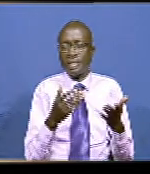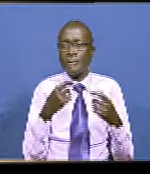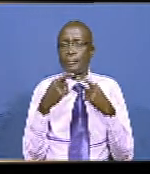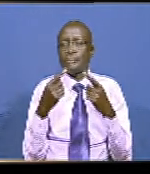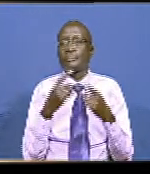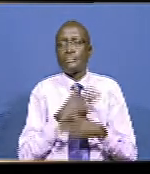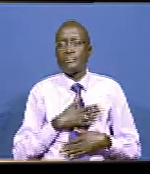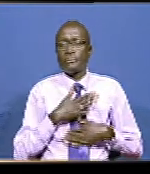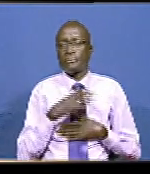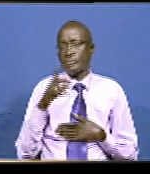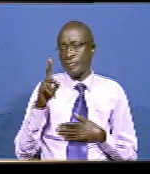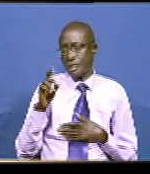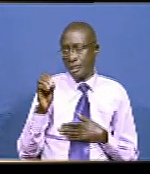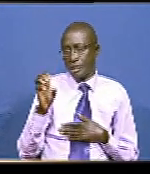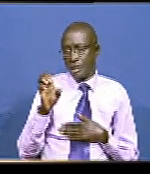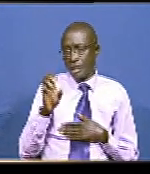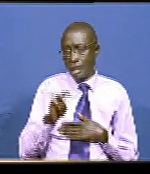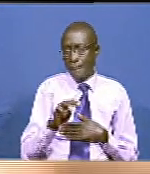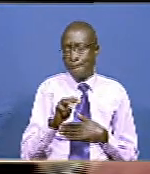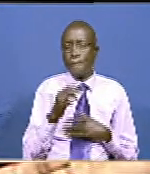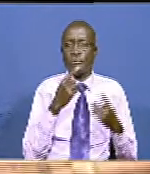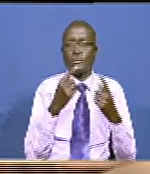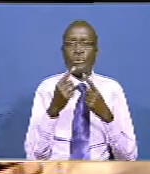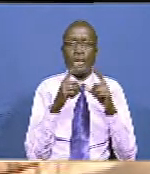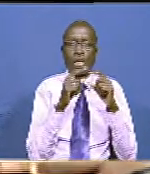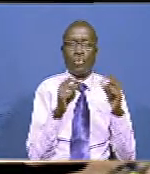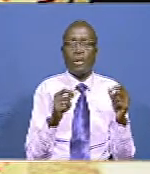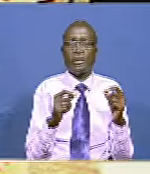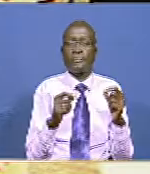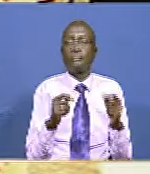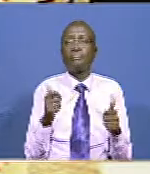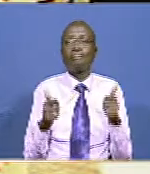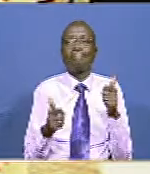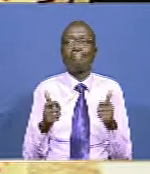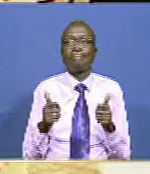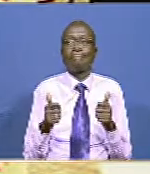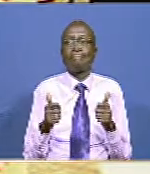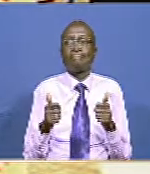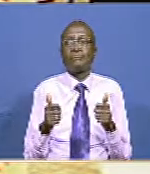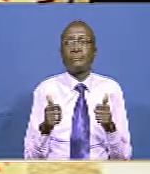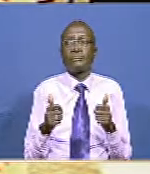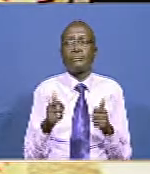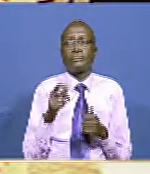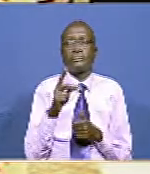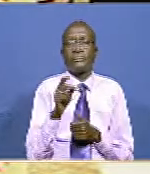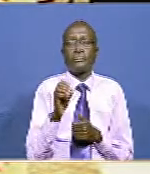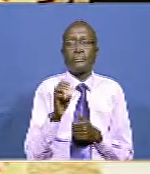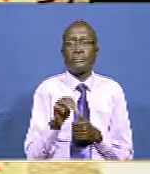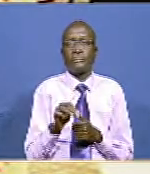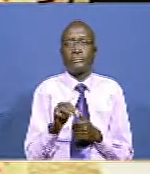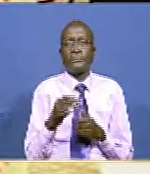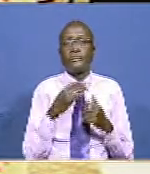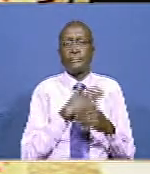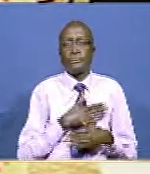Is it a poem or spoken word? Spoken word. Spoken word is a poem, For performance. Exactly. All right, let's do